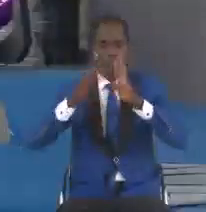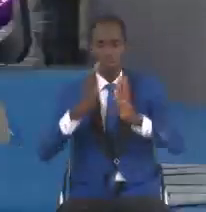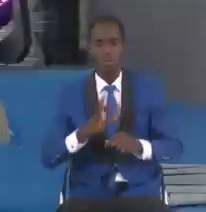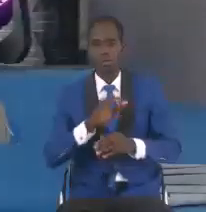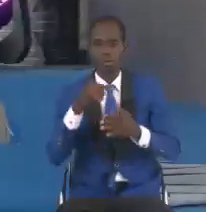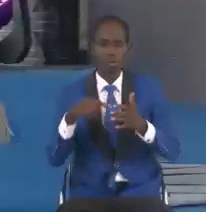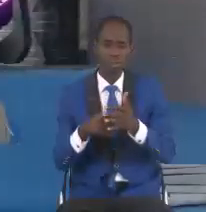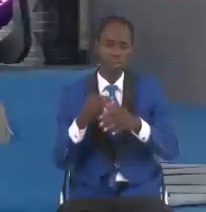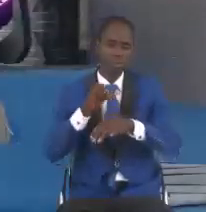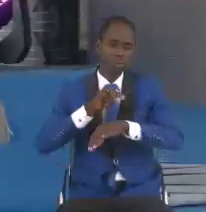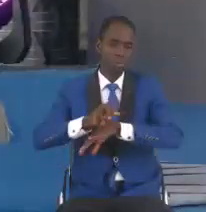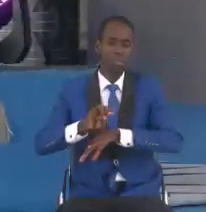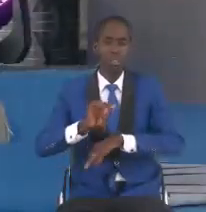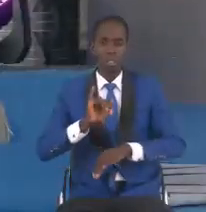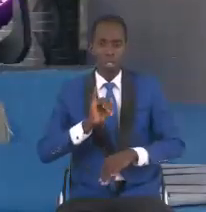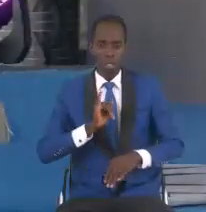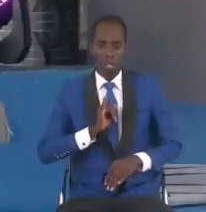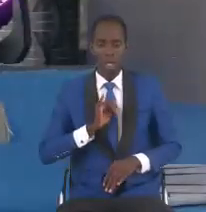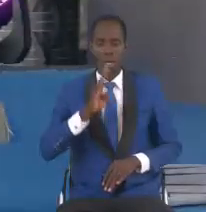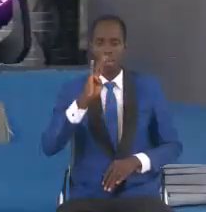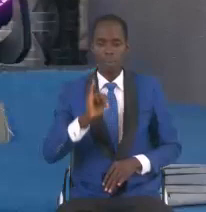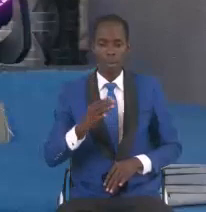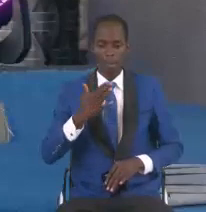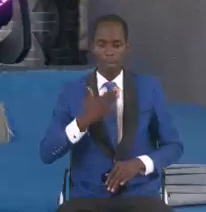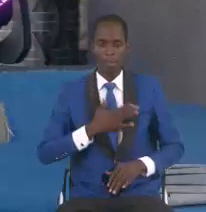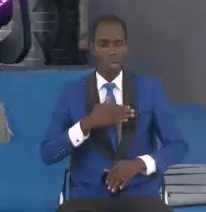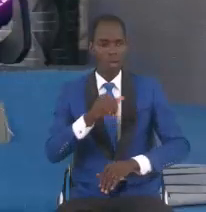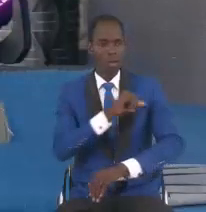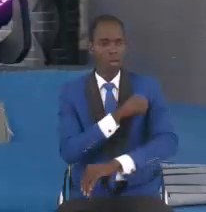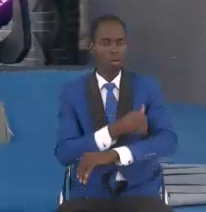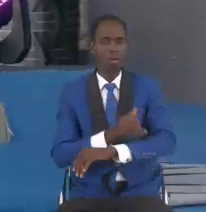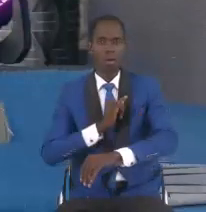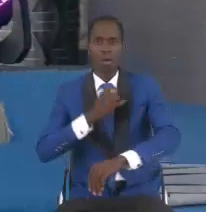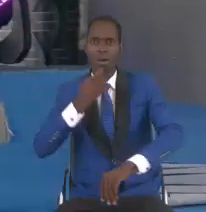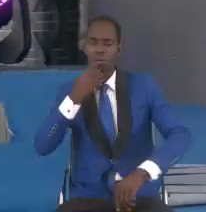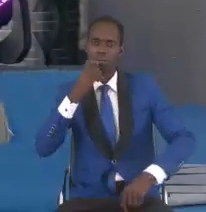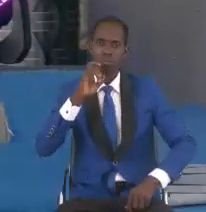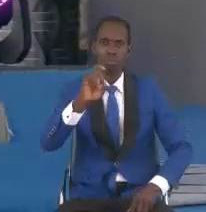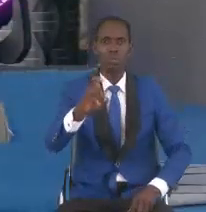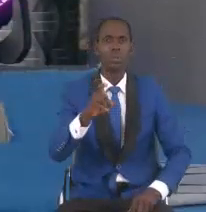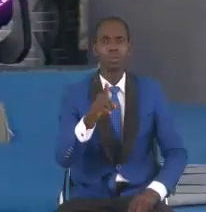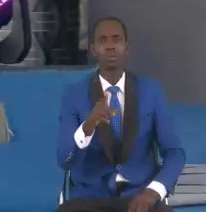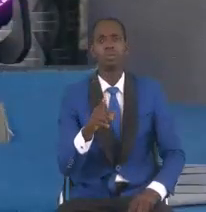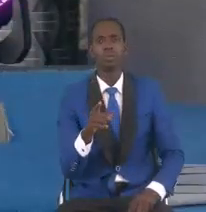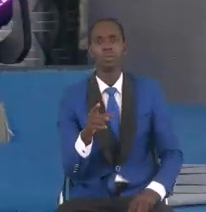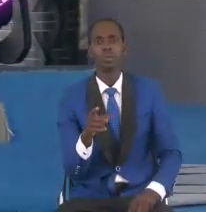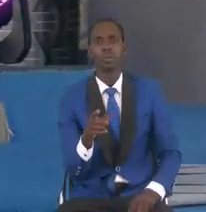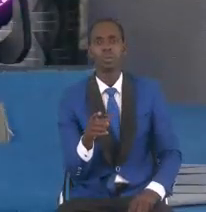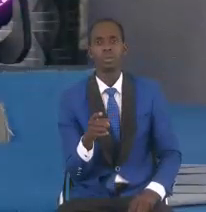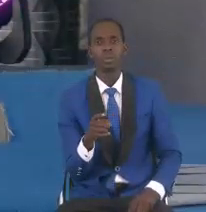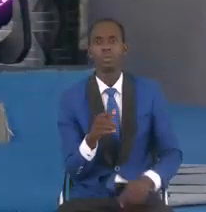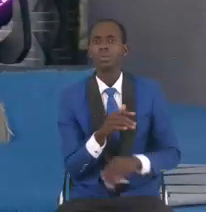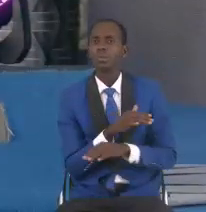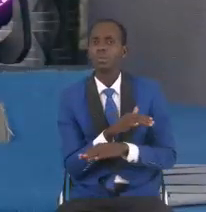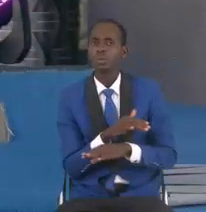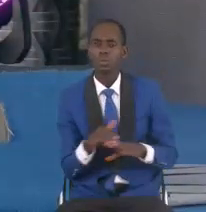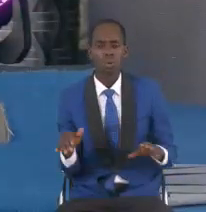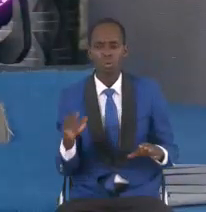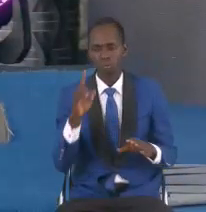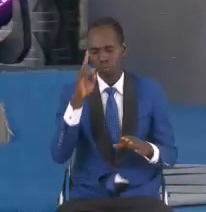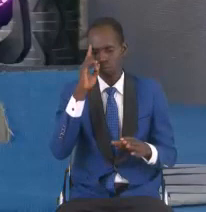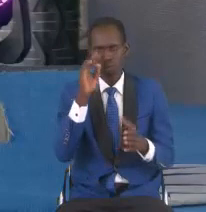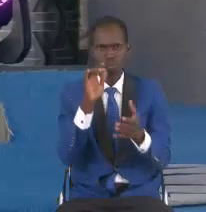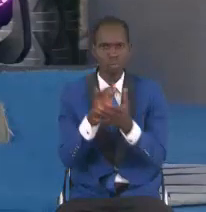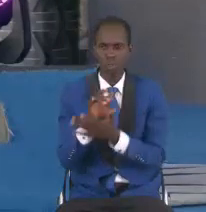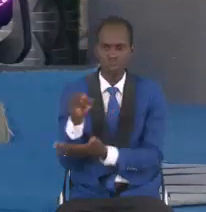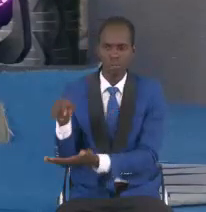and I, by my authority, I charge you. Don't believe this,